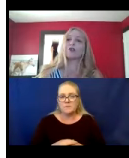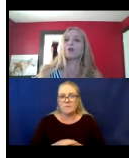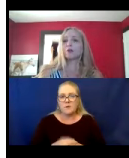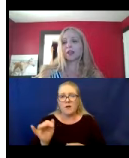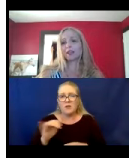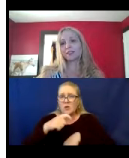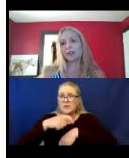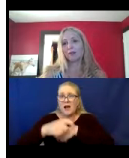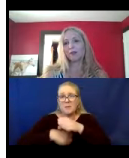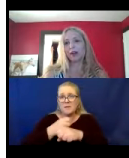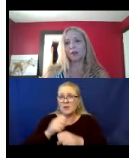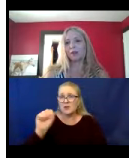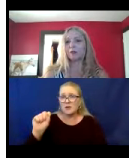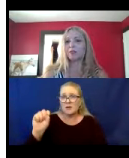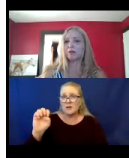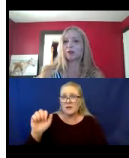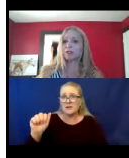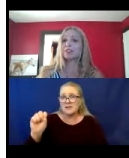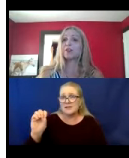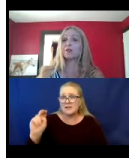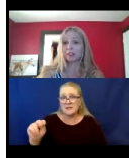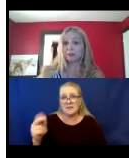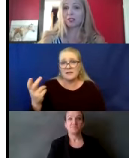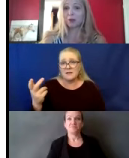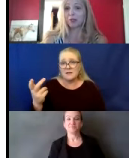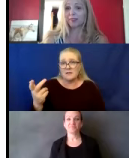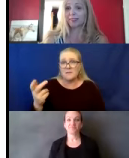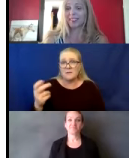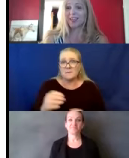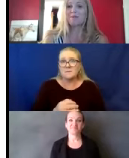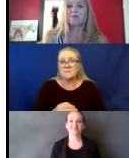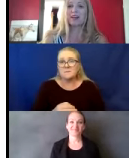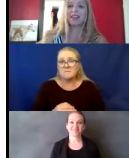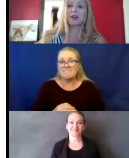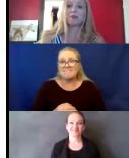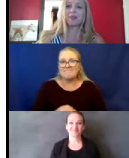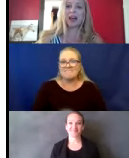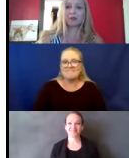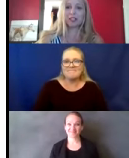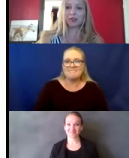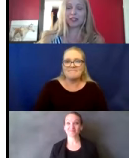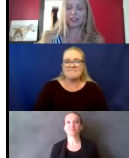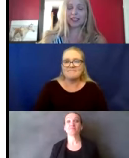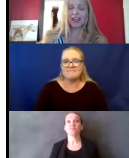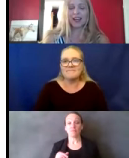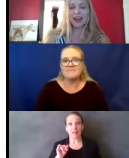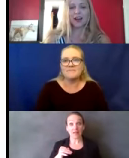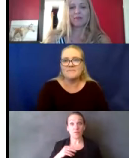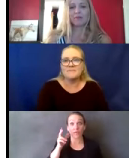Seasons, oh yes. I don't know if anyone's ever heard of seasonal affective disorder, but that